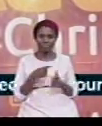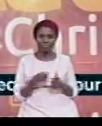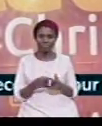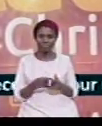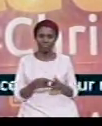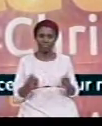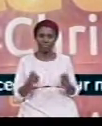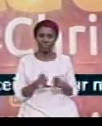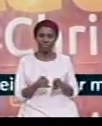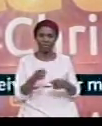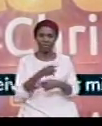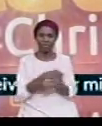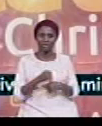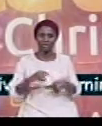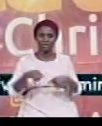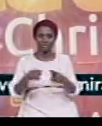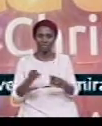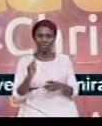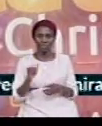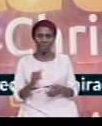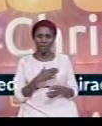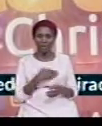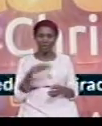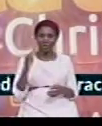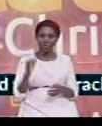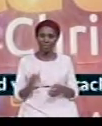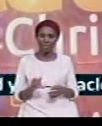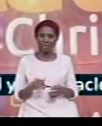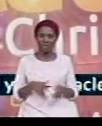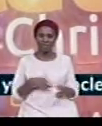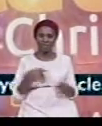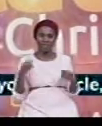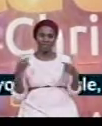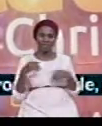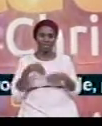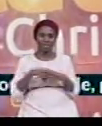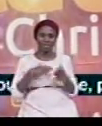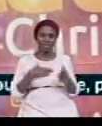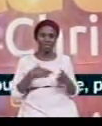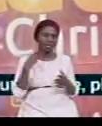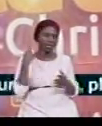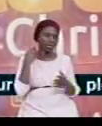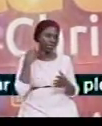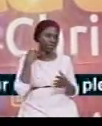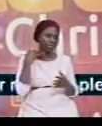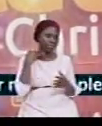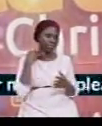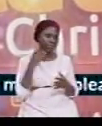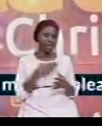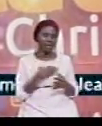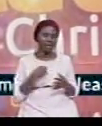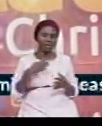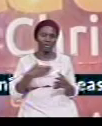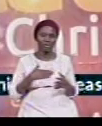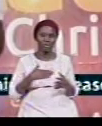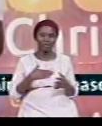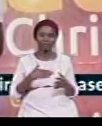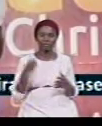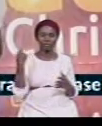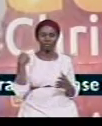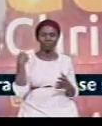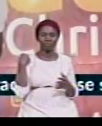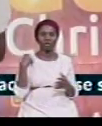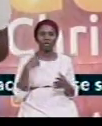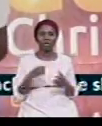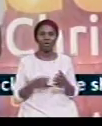by, I began to feel pain in my neck, my shoulders, my wrist, my elbow, almost all, every part of the